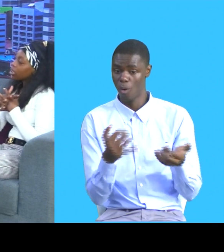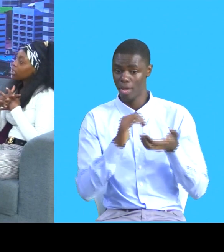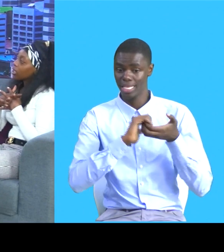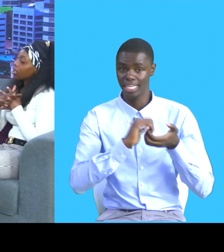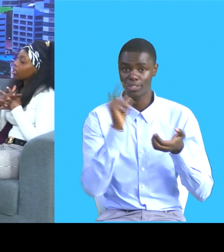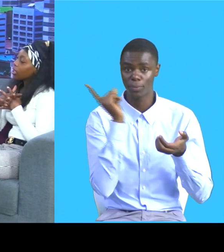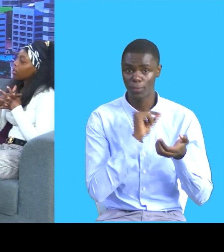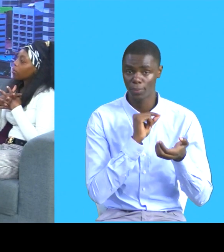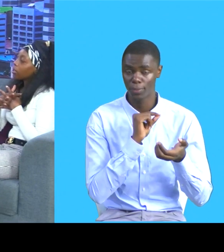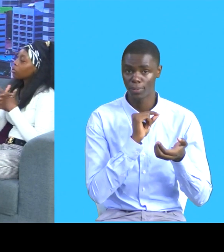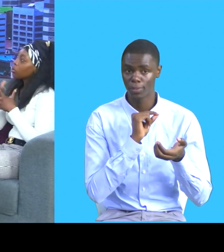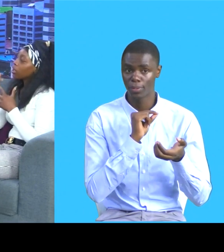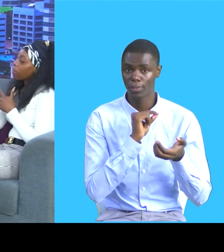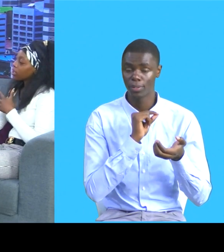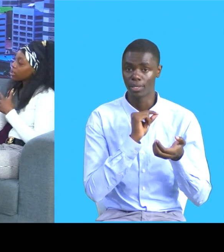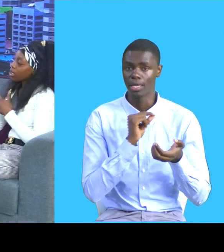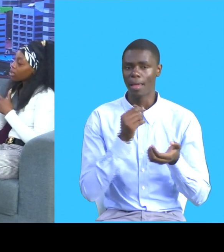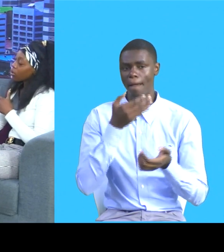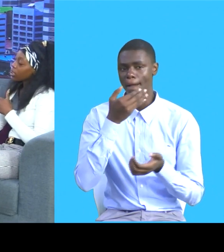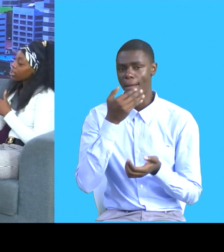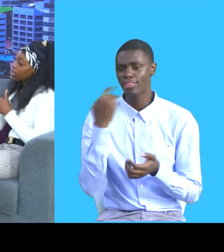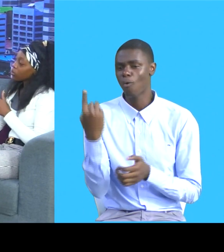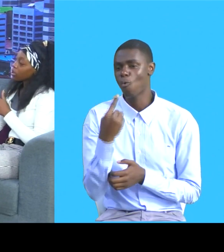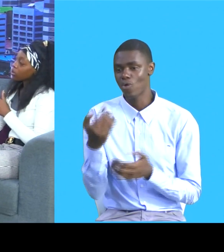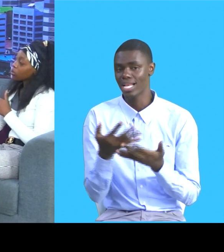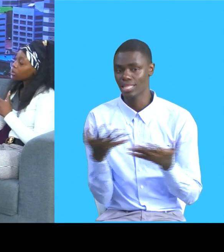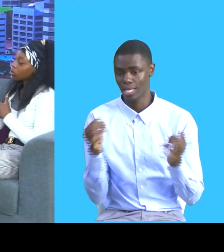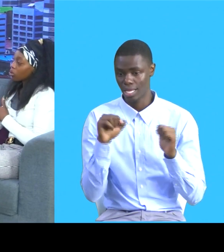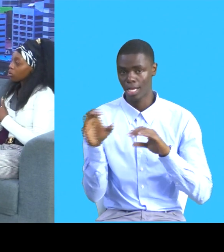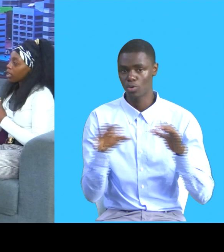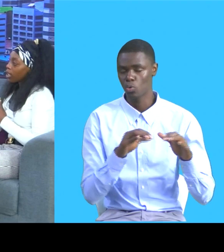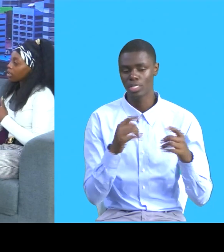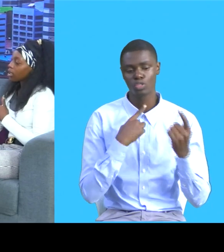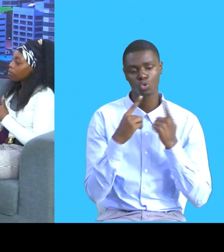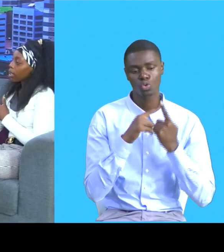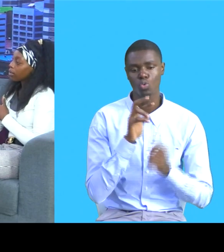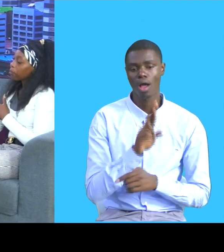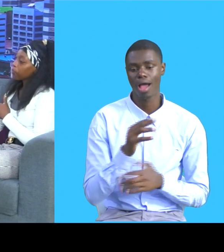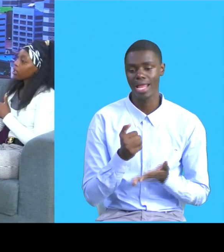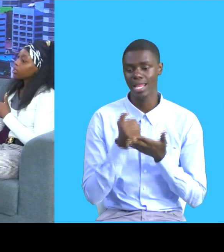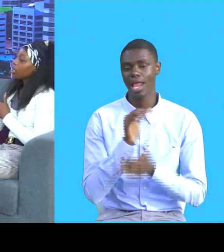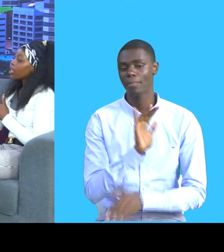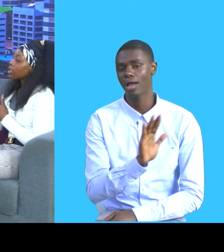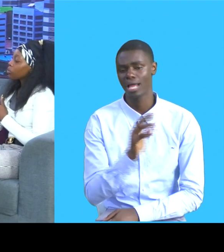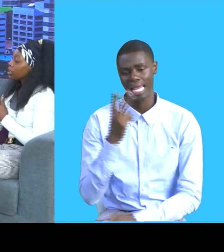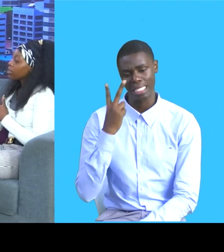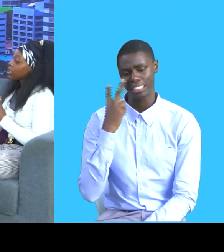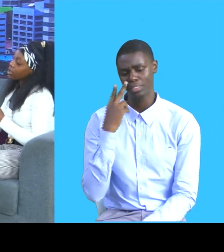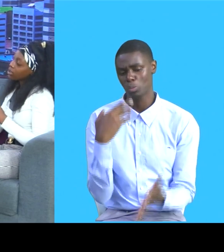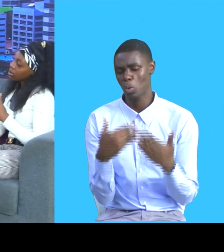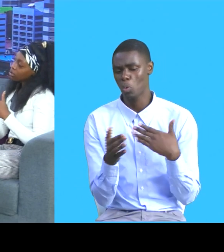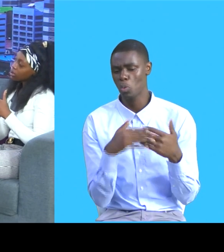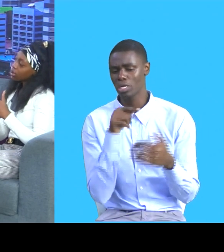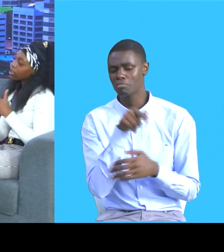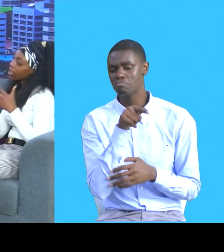engaged. So the only thing that we can do is talk to her and help her see that whatever it